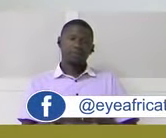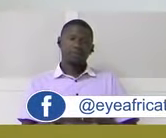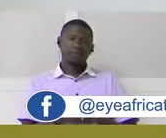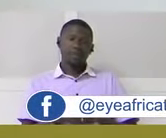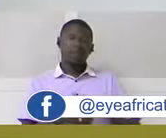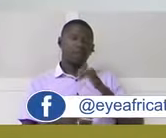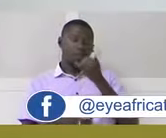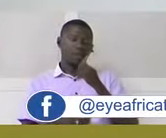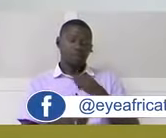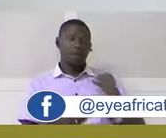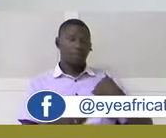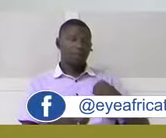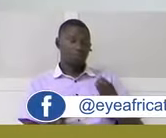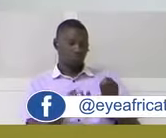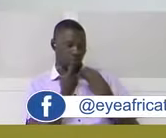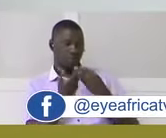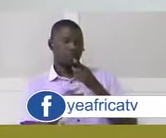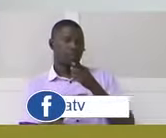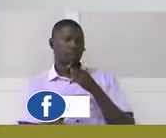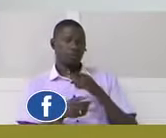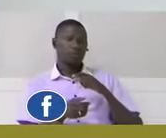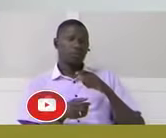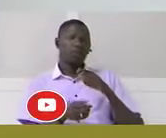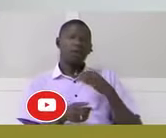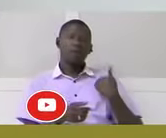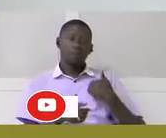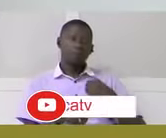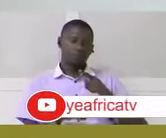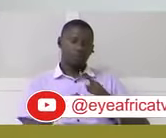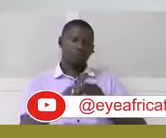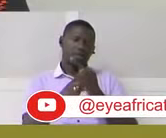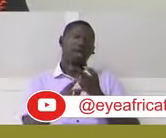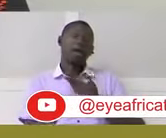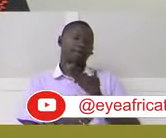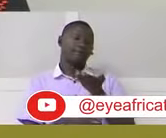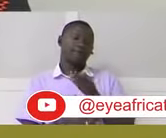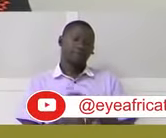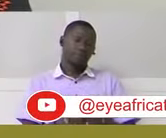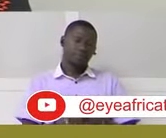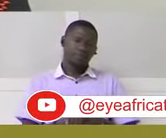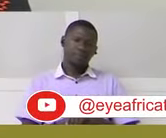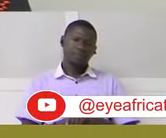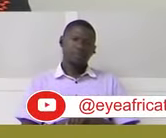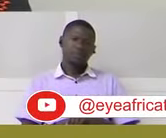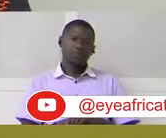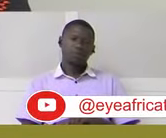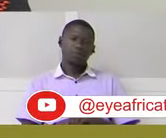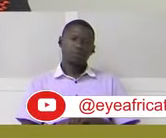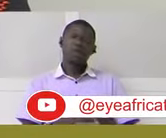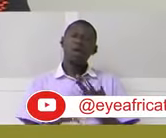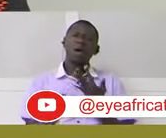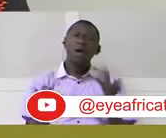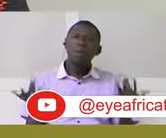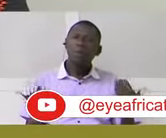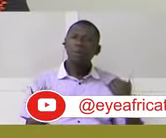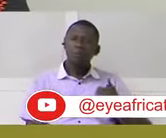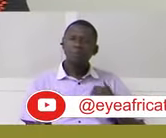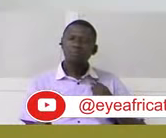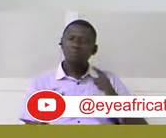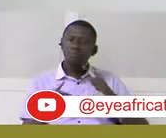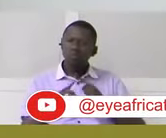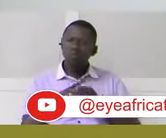casualties. Yeah, mfonyele ko mobara marajele. How many casualties, if you know? No, jele tarajele ni muna ketela ni alo.